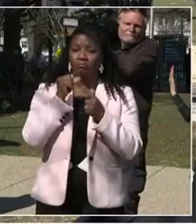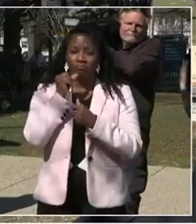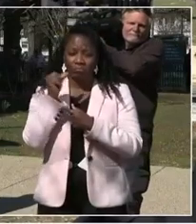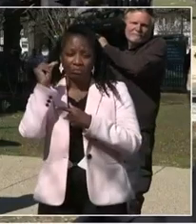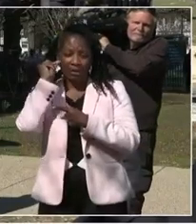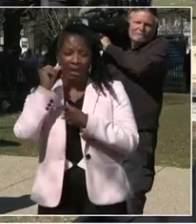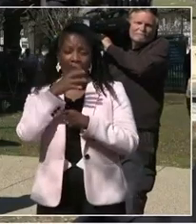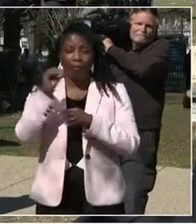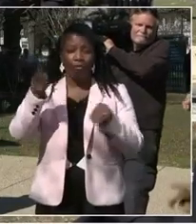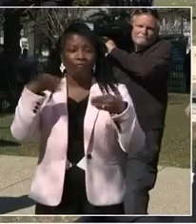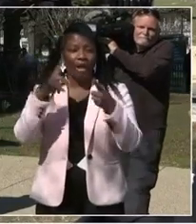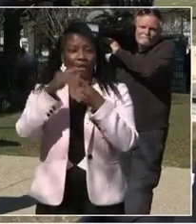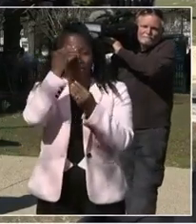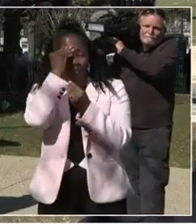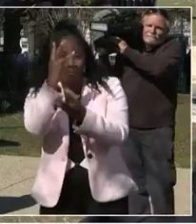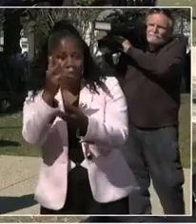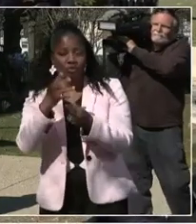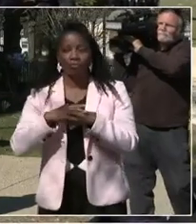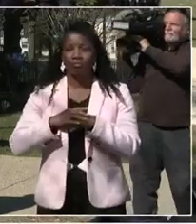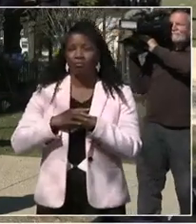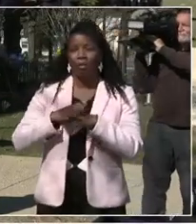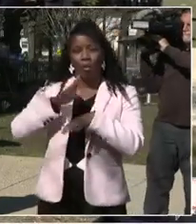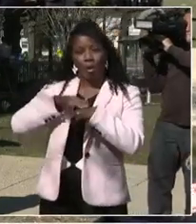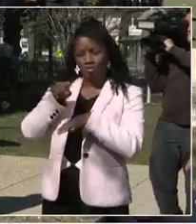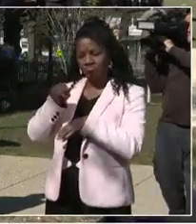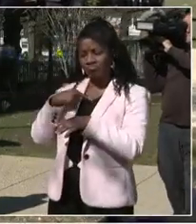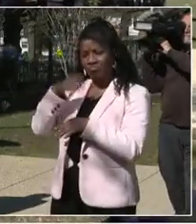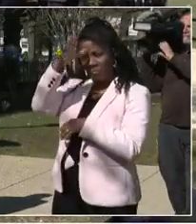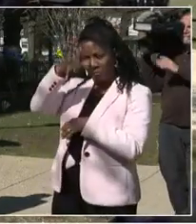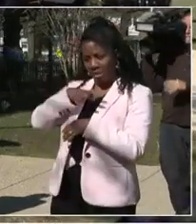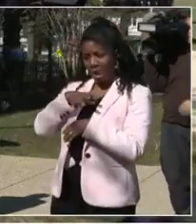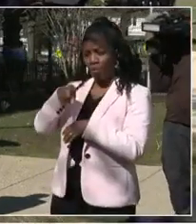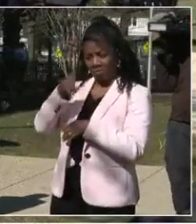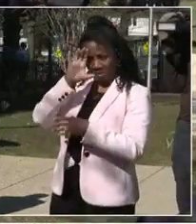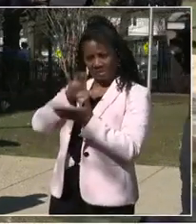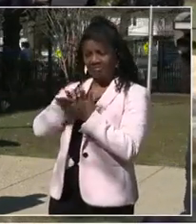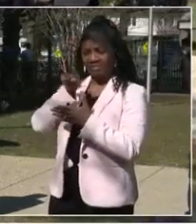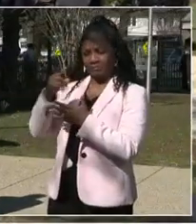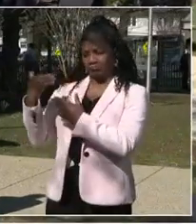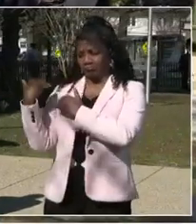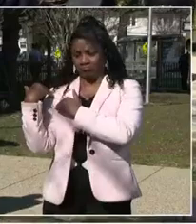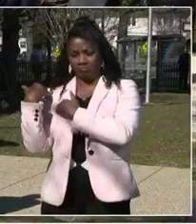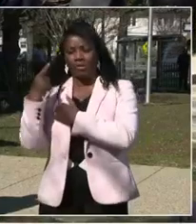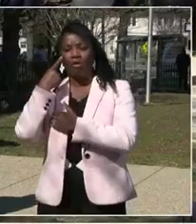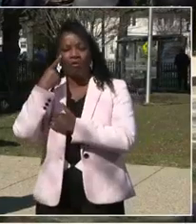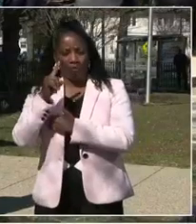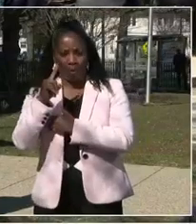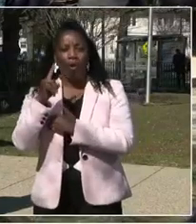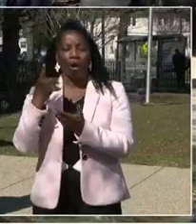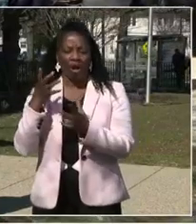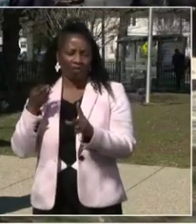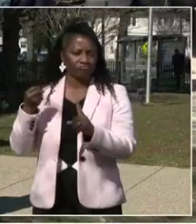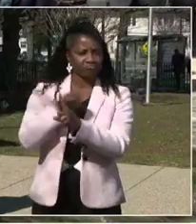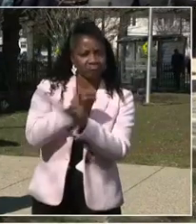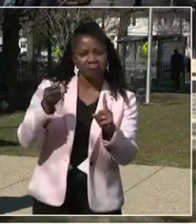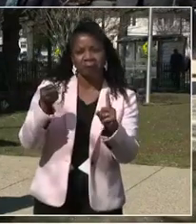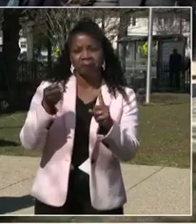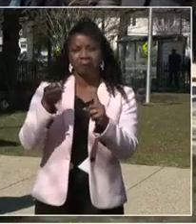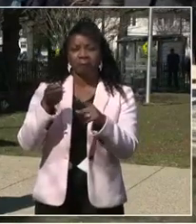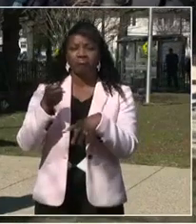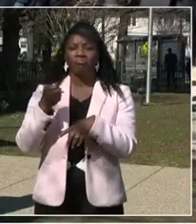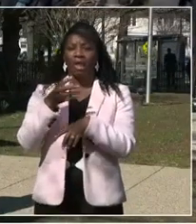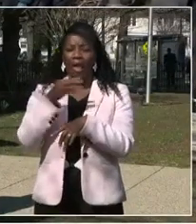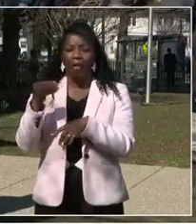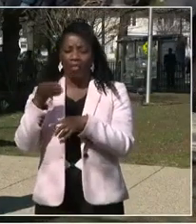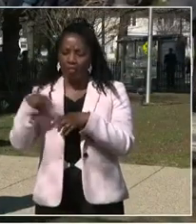provided information on a man we believed who was responsible for attacking men